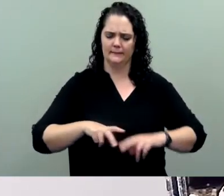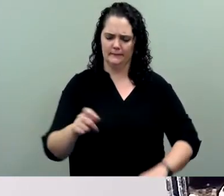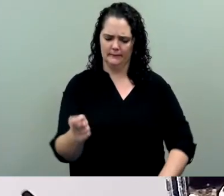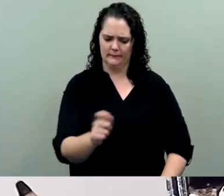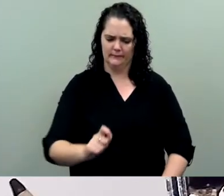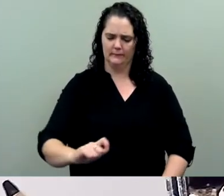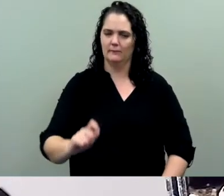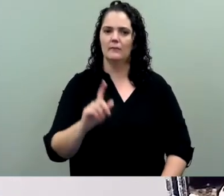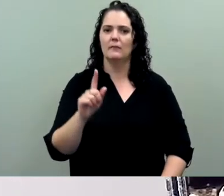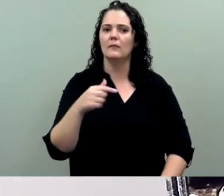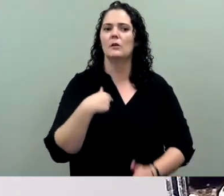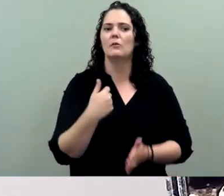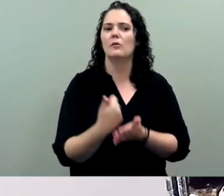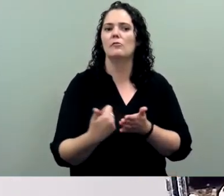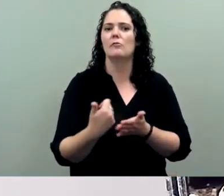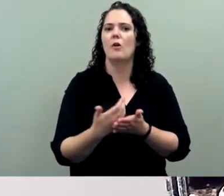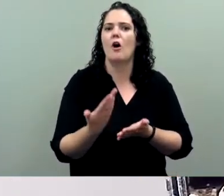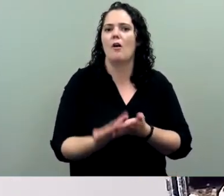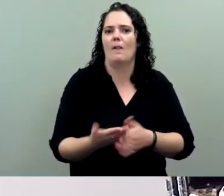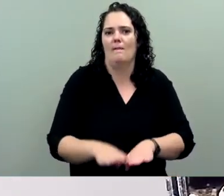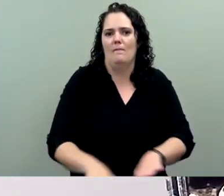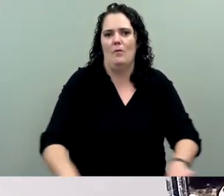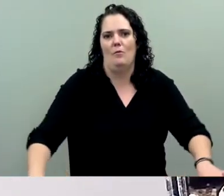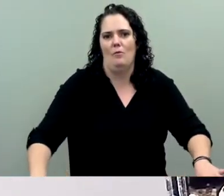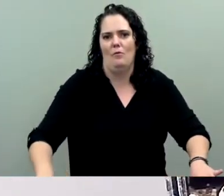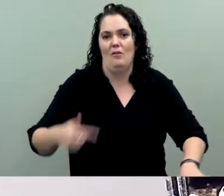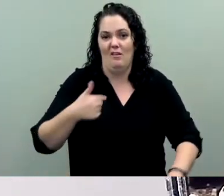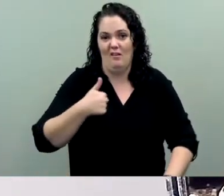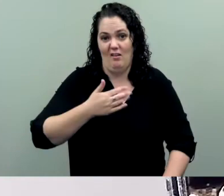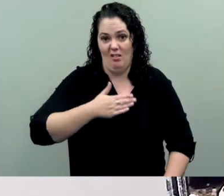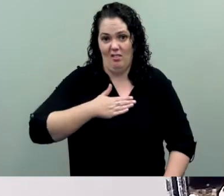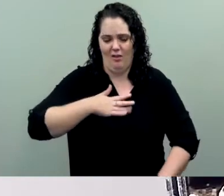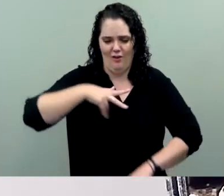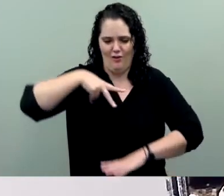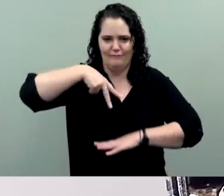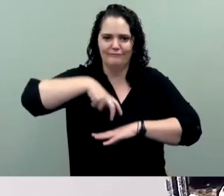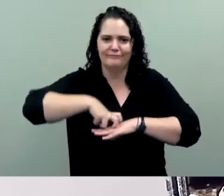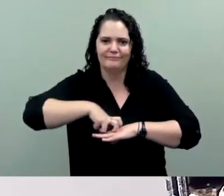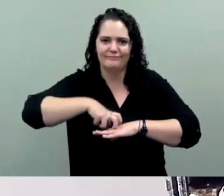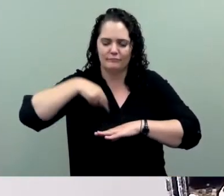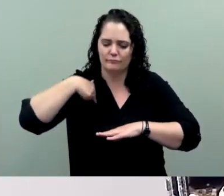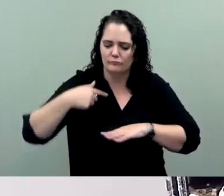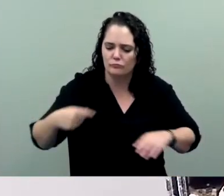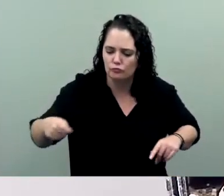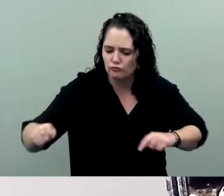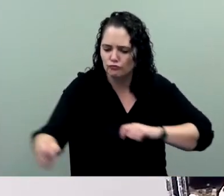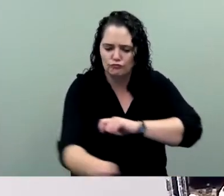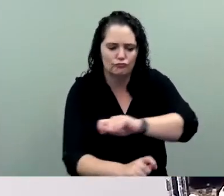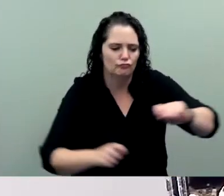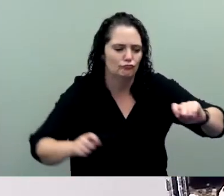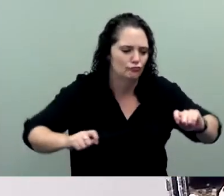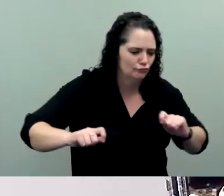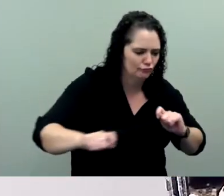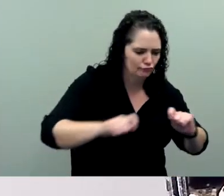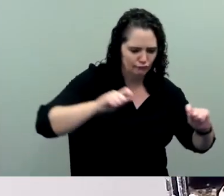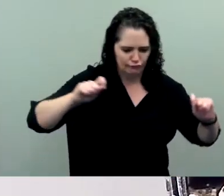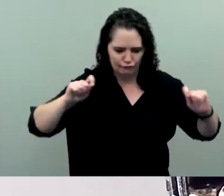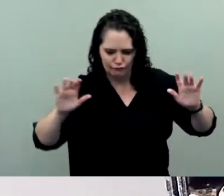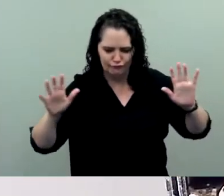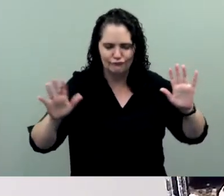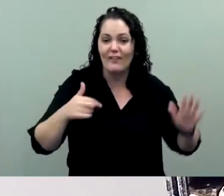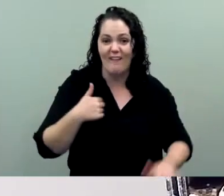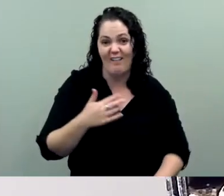I'm a classic squatter. I like to squat down on the floor so I can move around while I'm drawing and move my whole body around